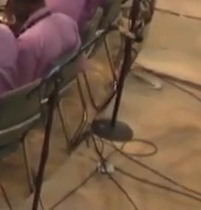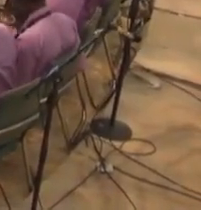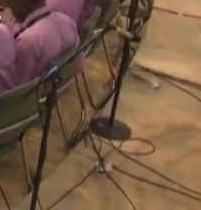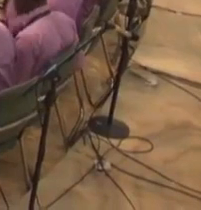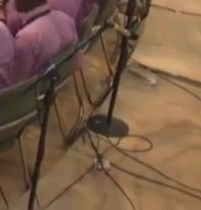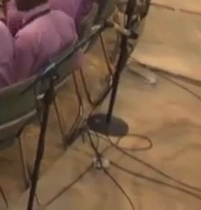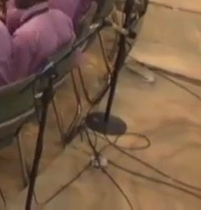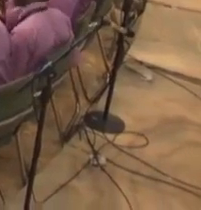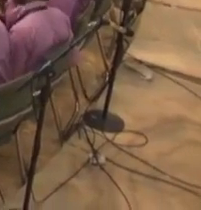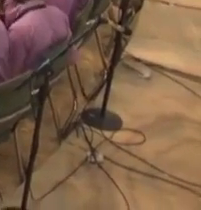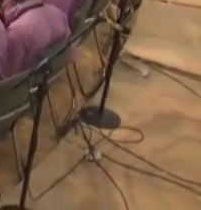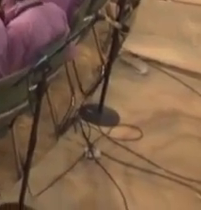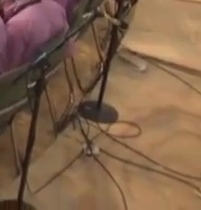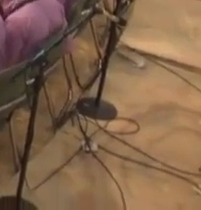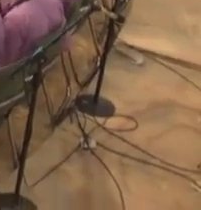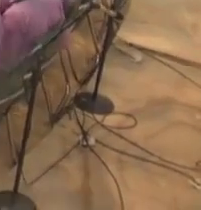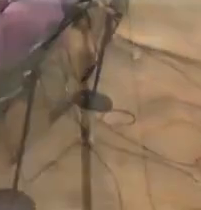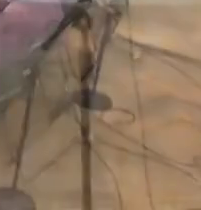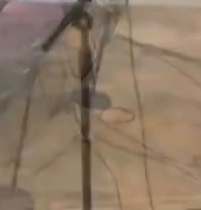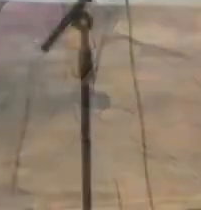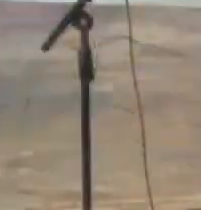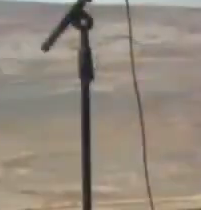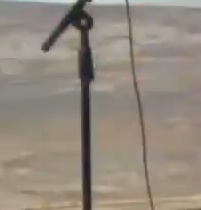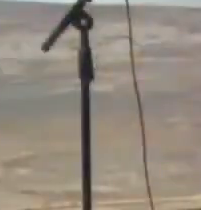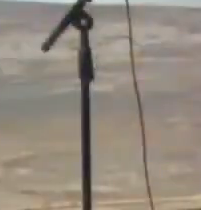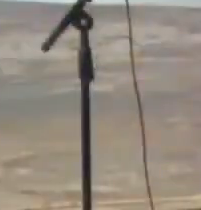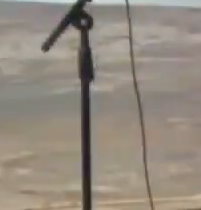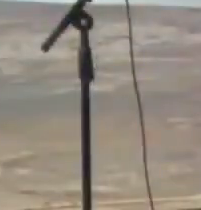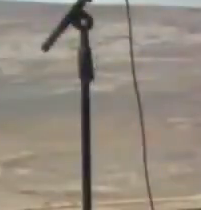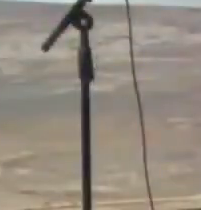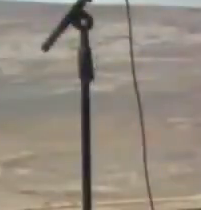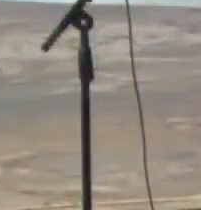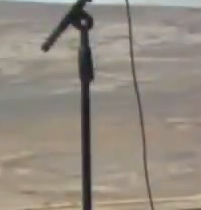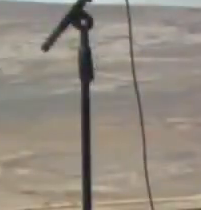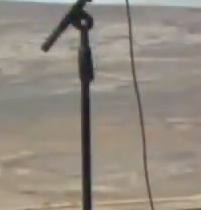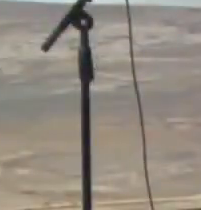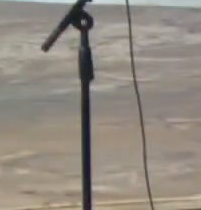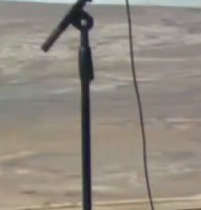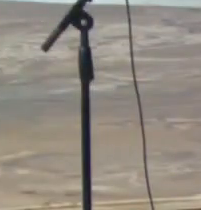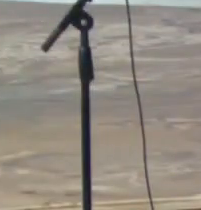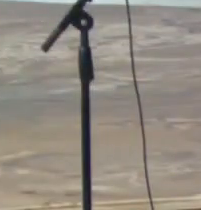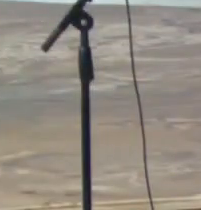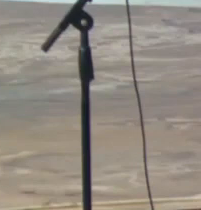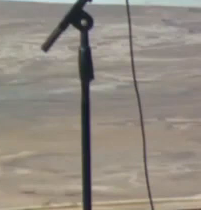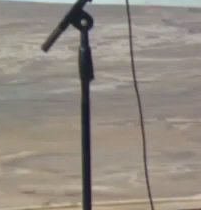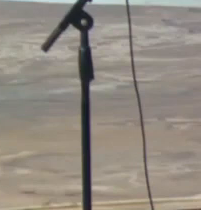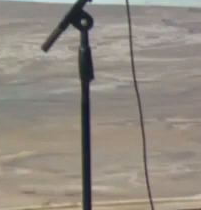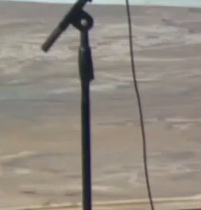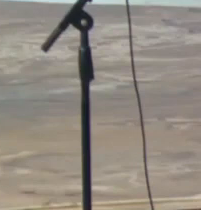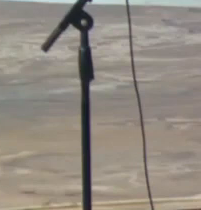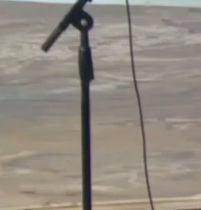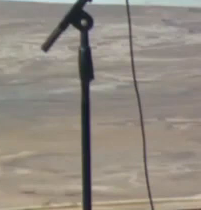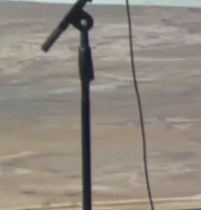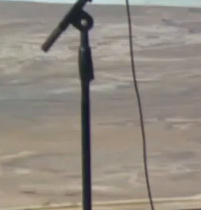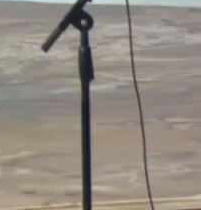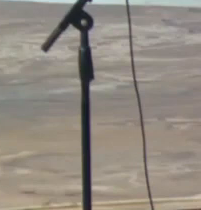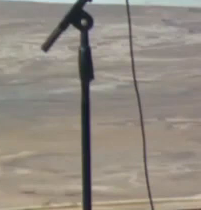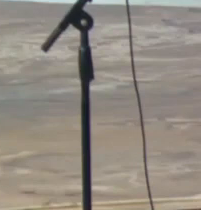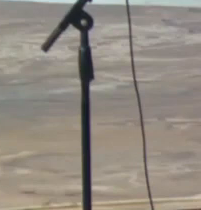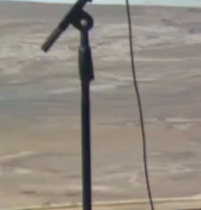unfold their wings of strife when the strong ties lift on the capable